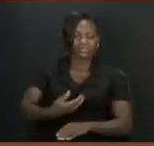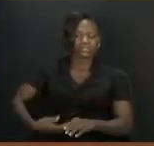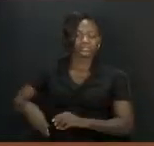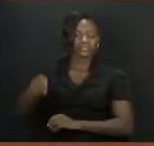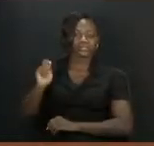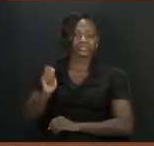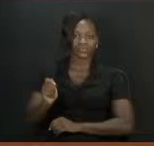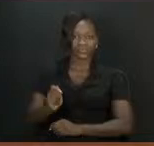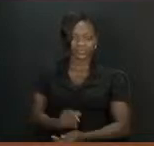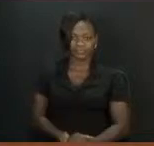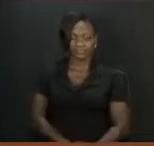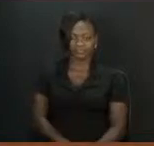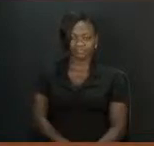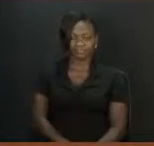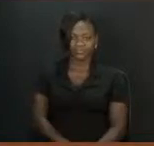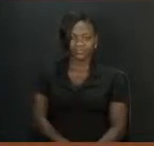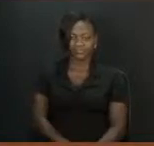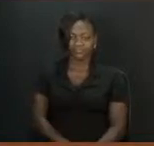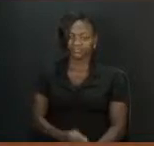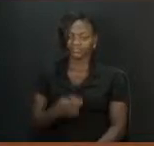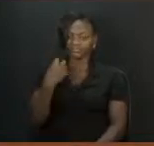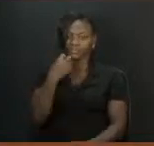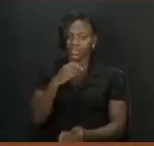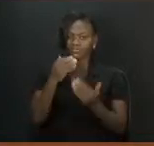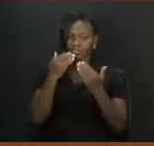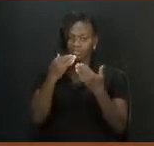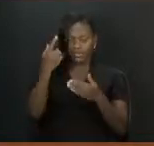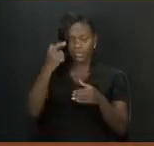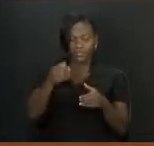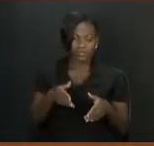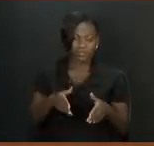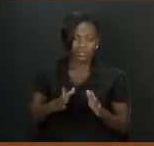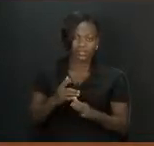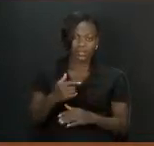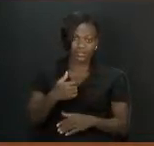Speaker, I thank you for your indulgence.